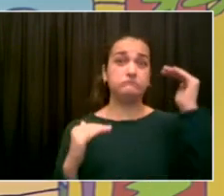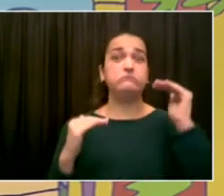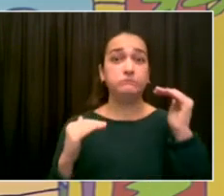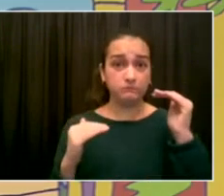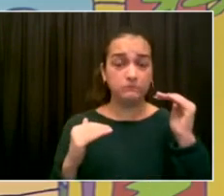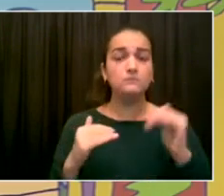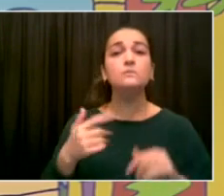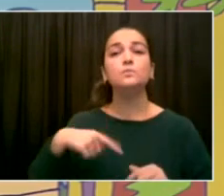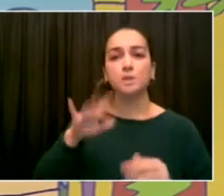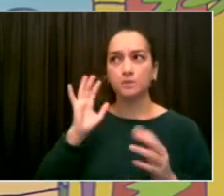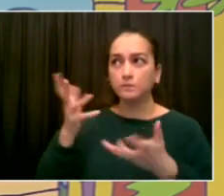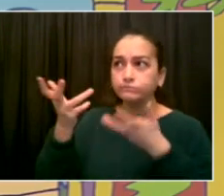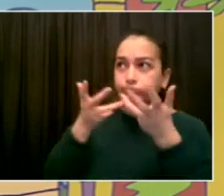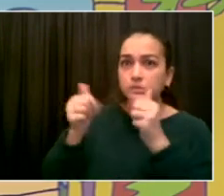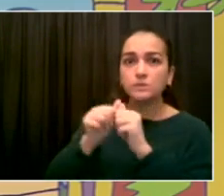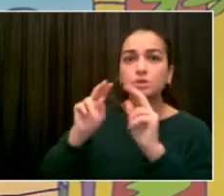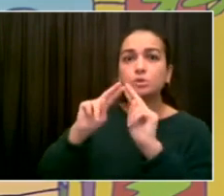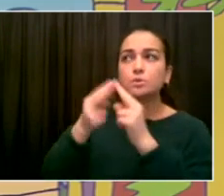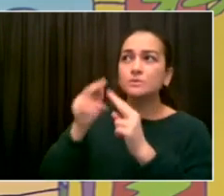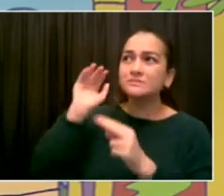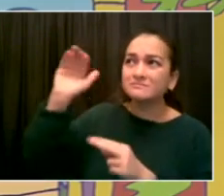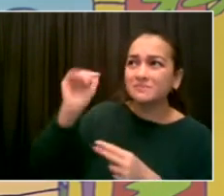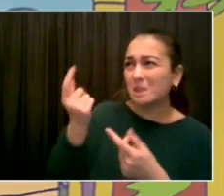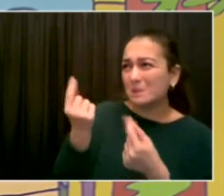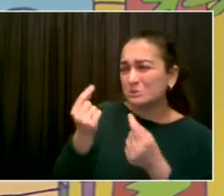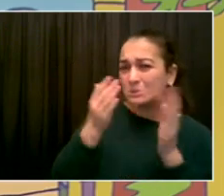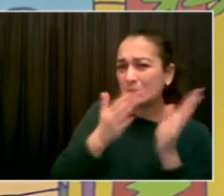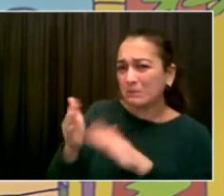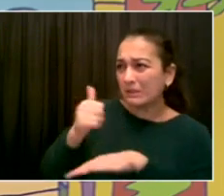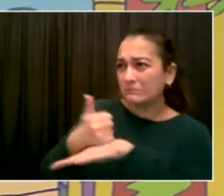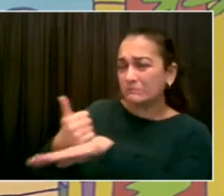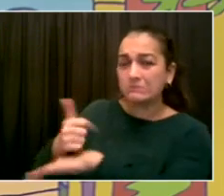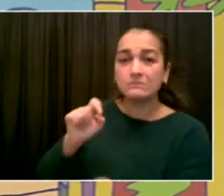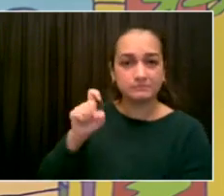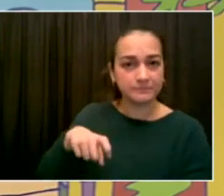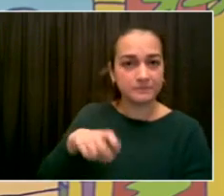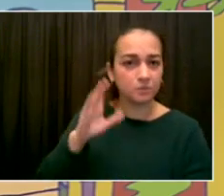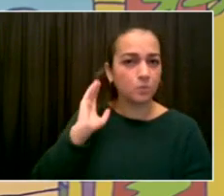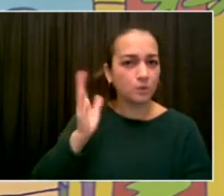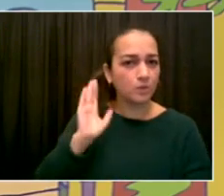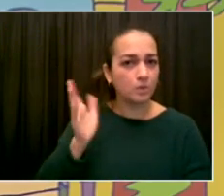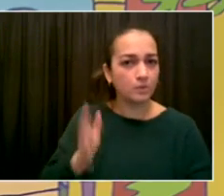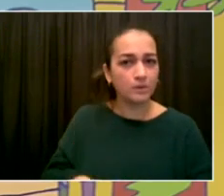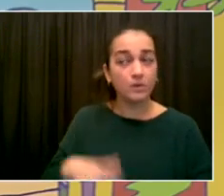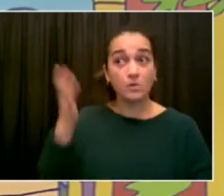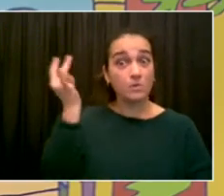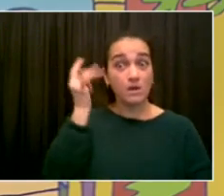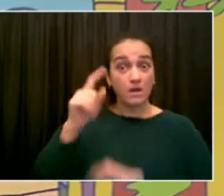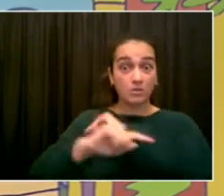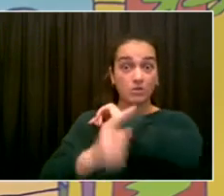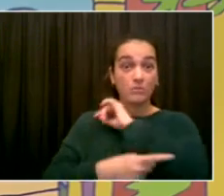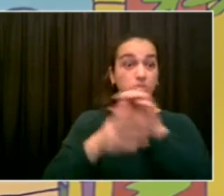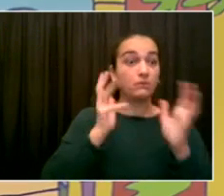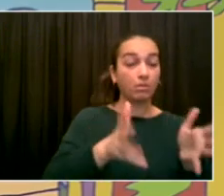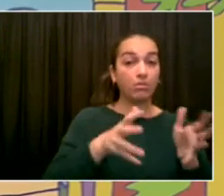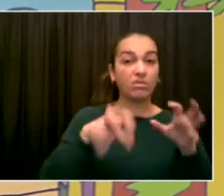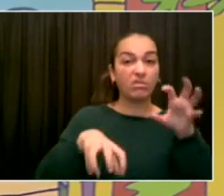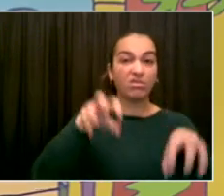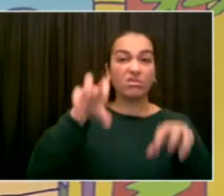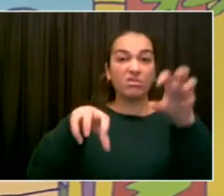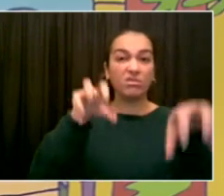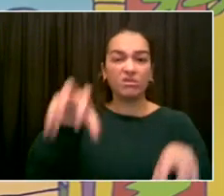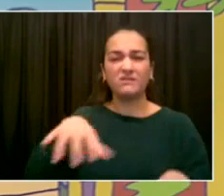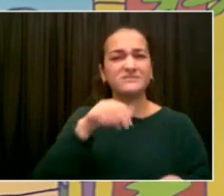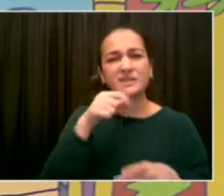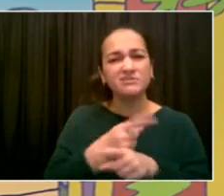Yorkers need to know that their city is going to be clean, and they have a right to that. And they have a right to expect